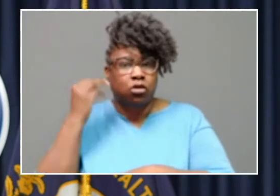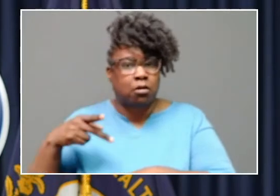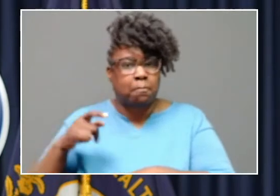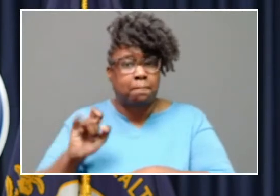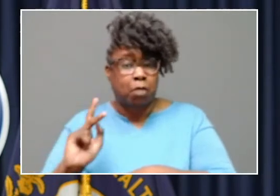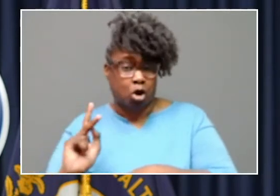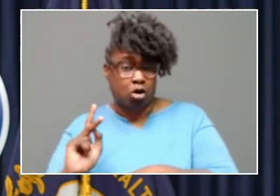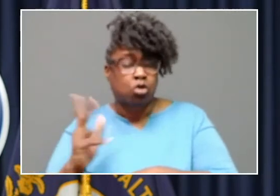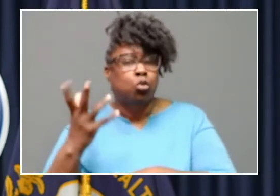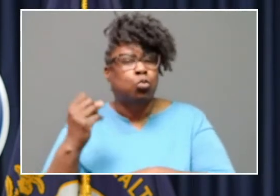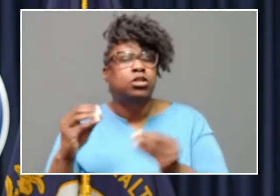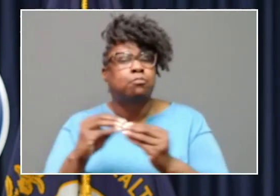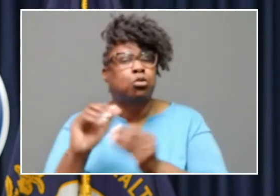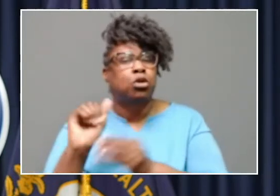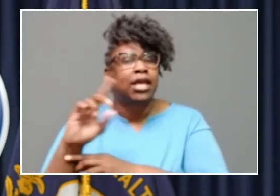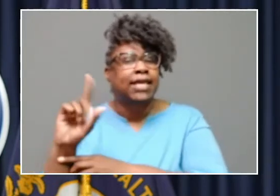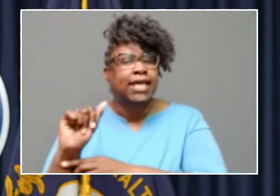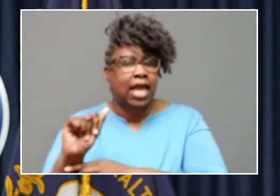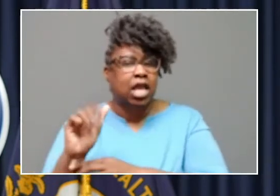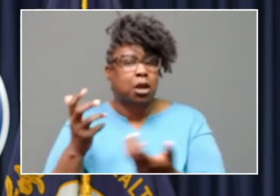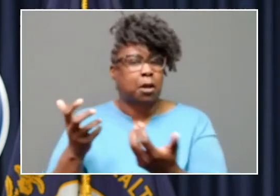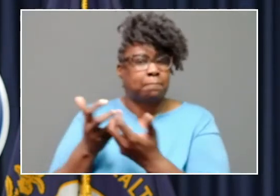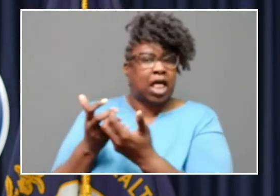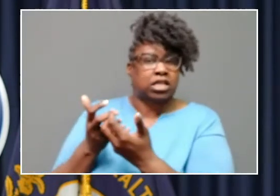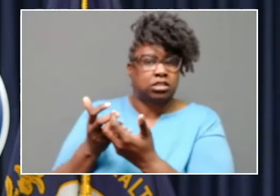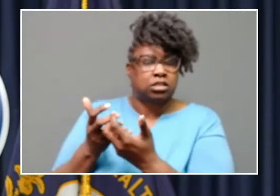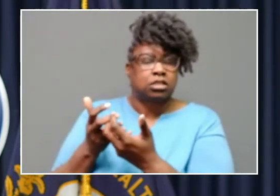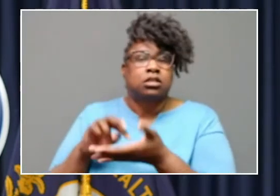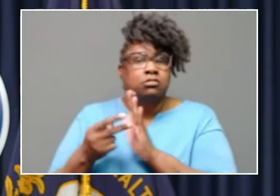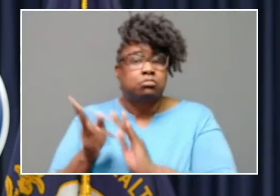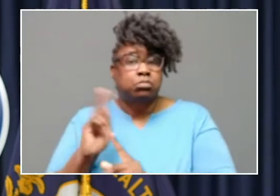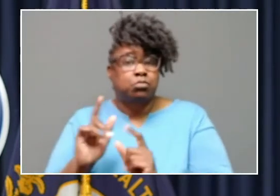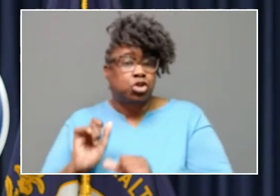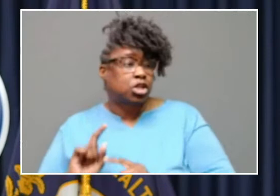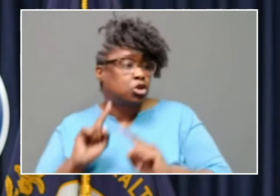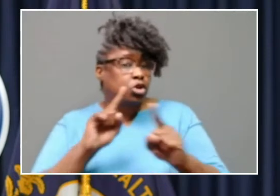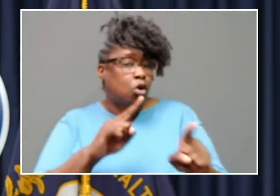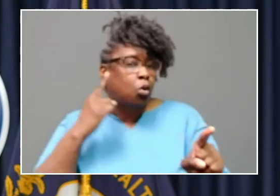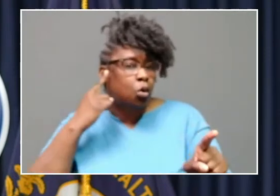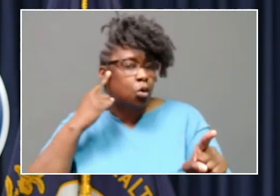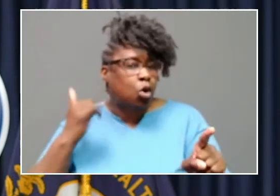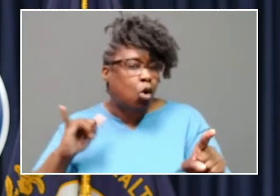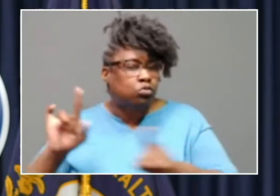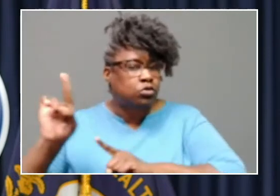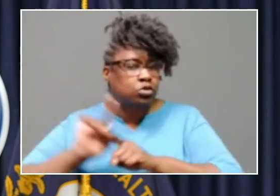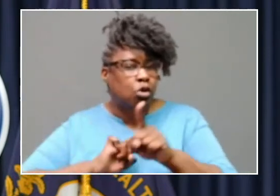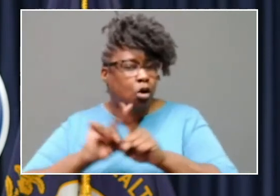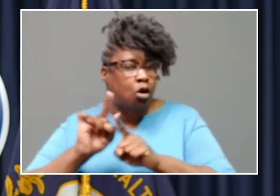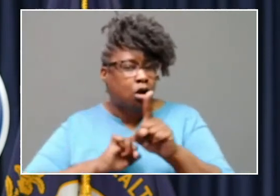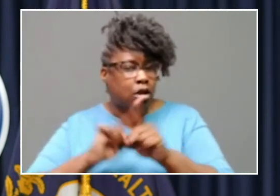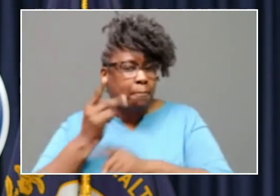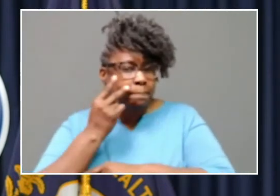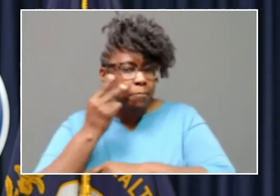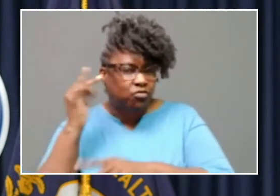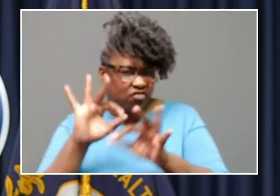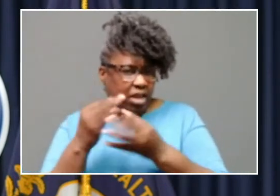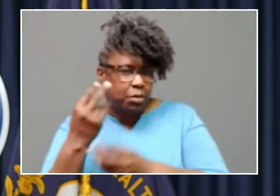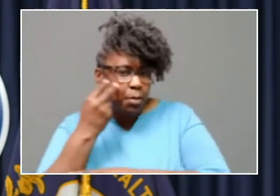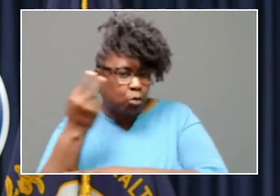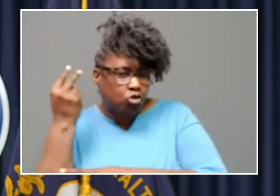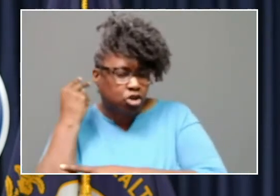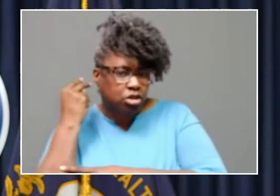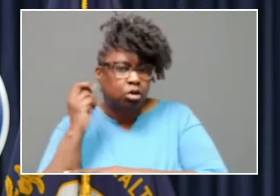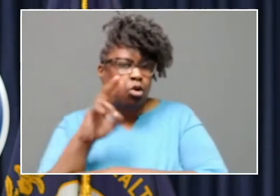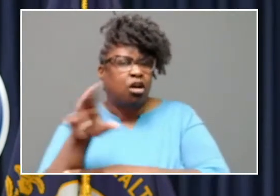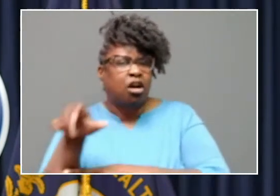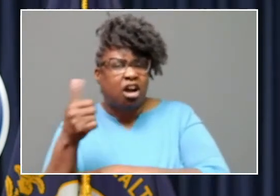compliant so that people can go to the Gold Star Memorial, Gold Star Family Memorial, or other ones.